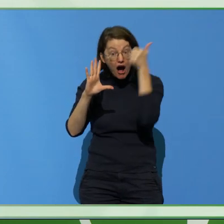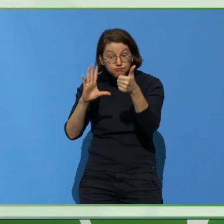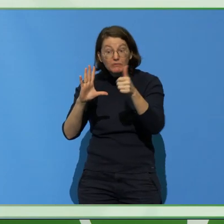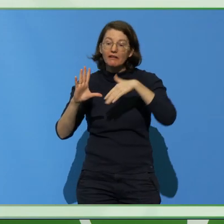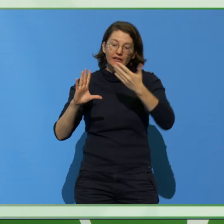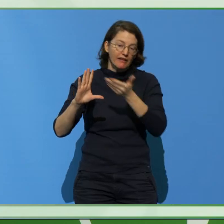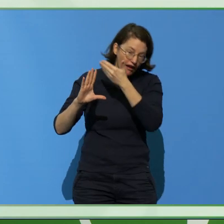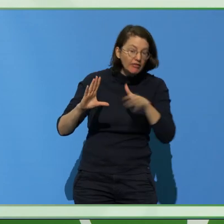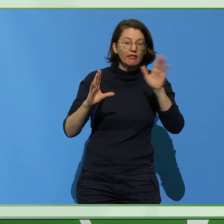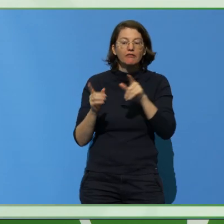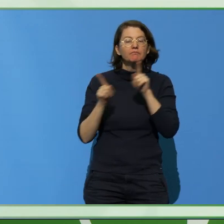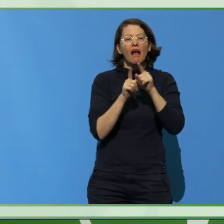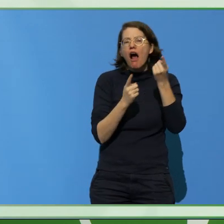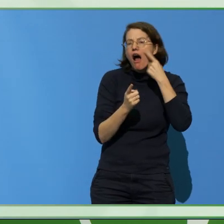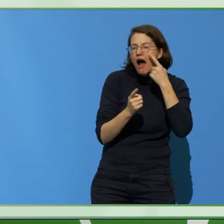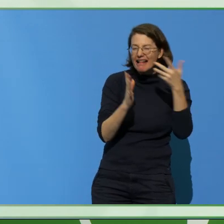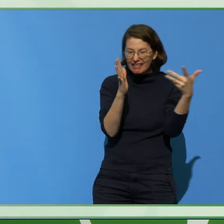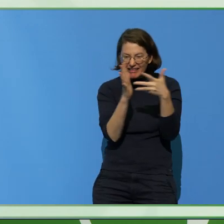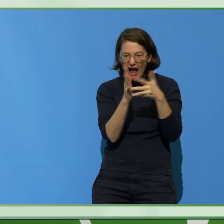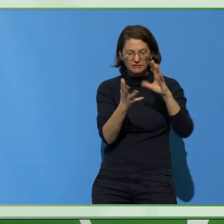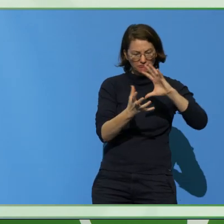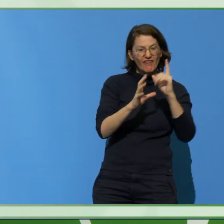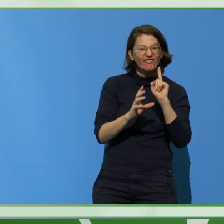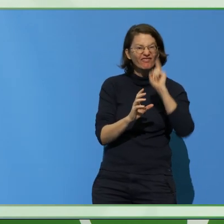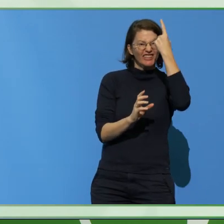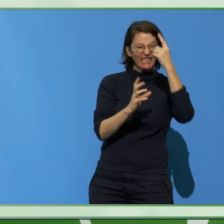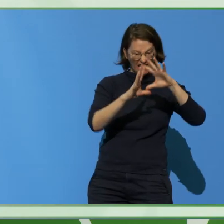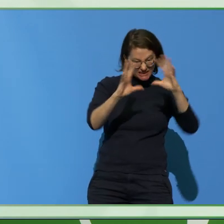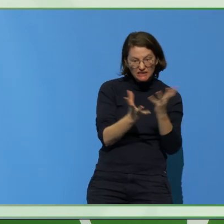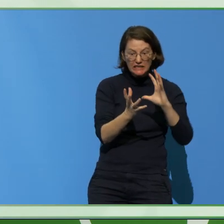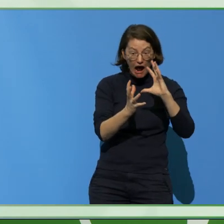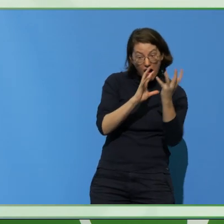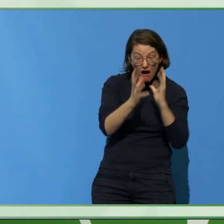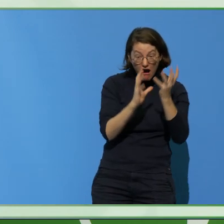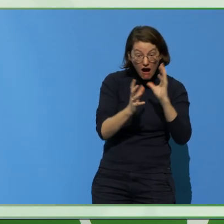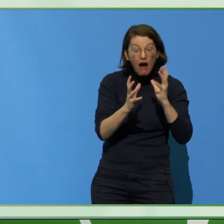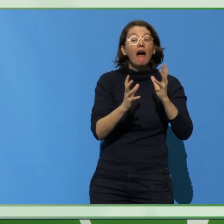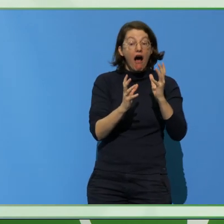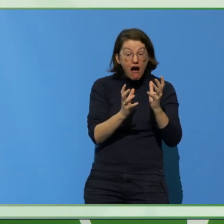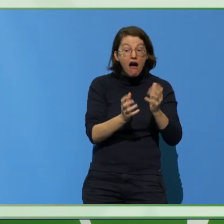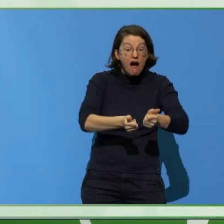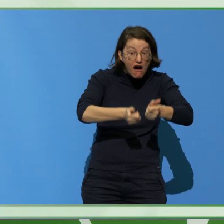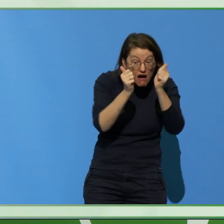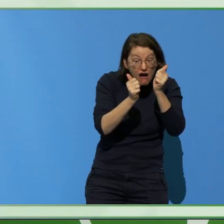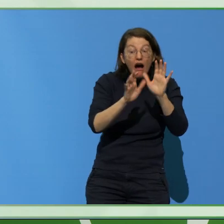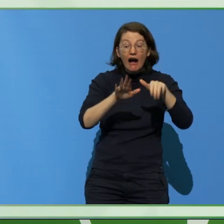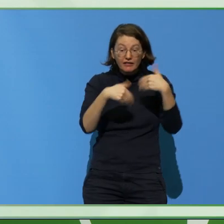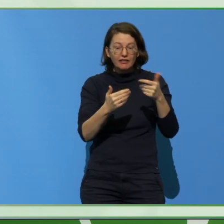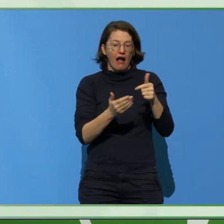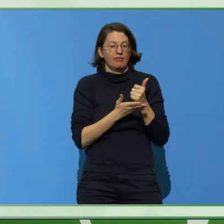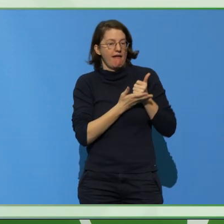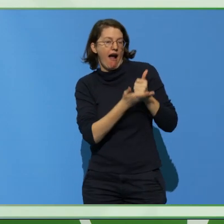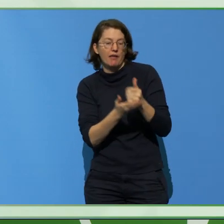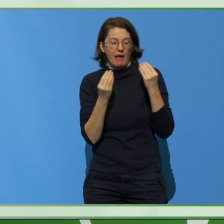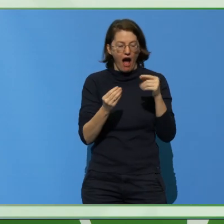inclusion. And persons with disabilities, they sit at the center of what we do, including the